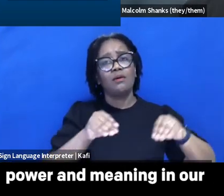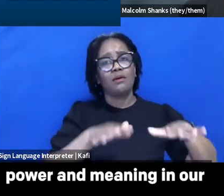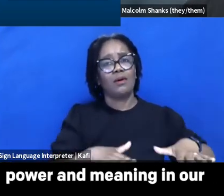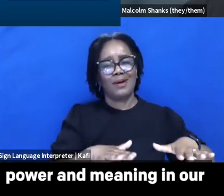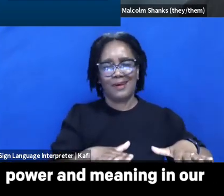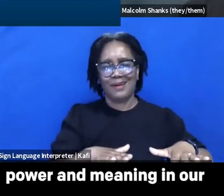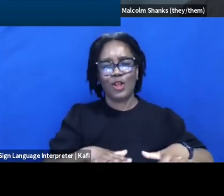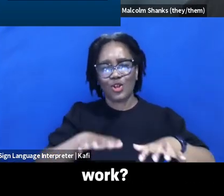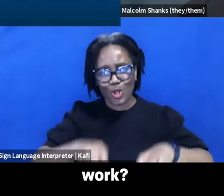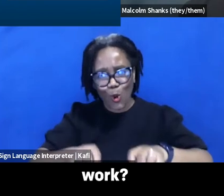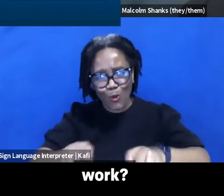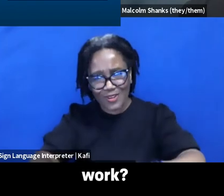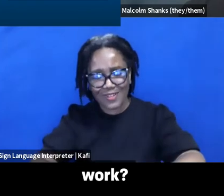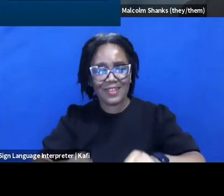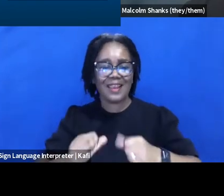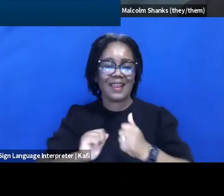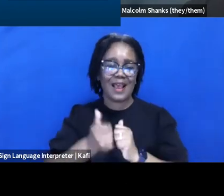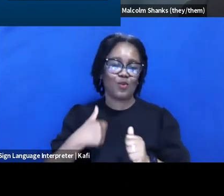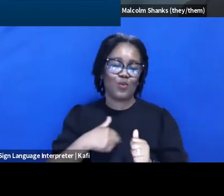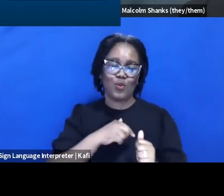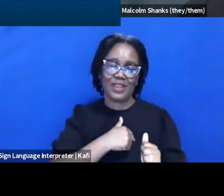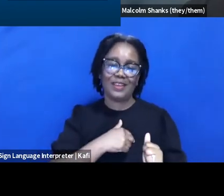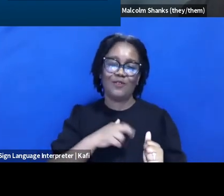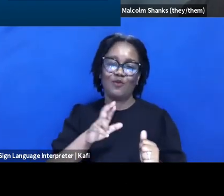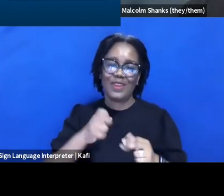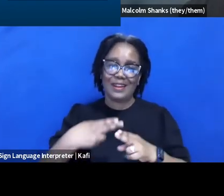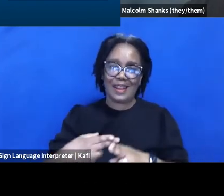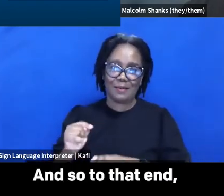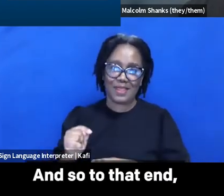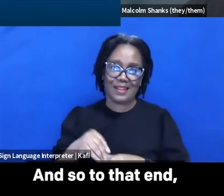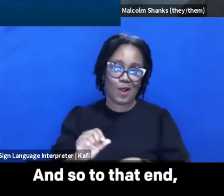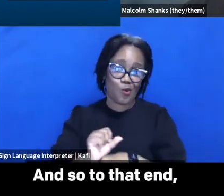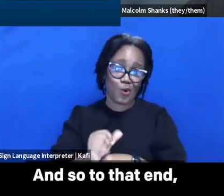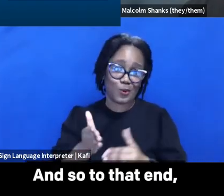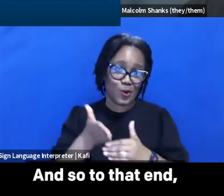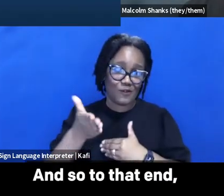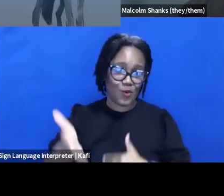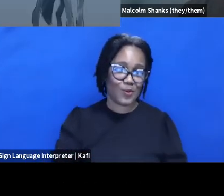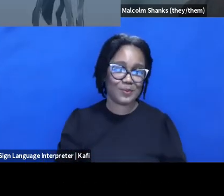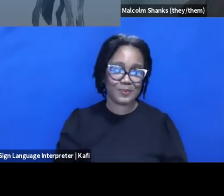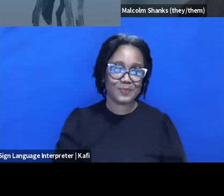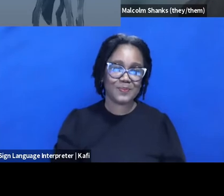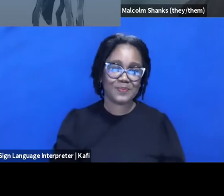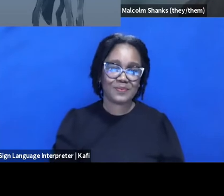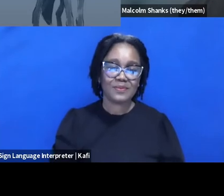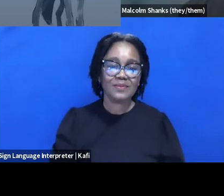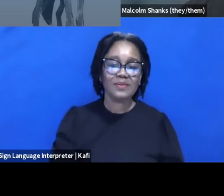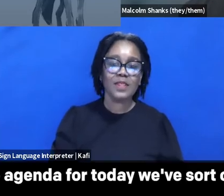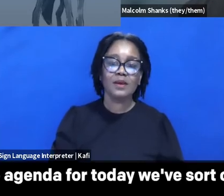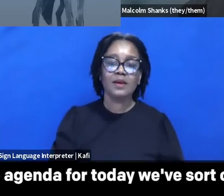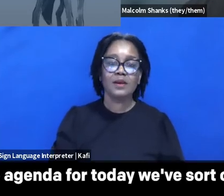power and meaning in our work. And so to that